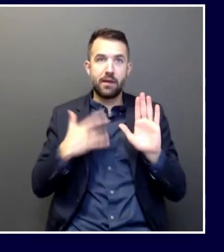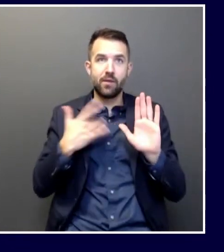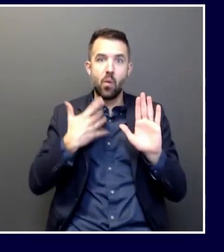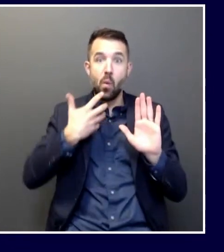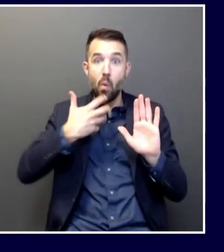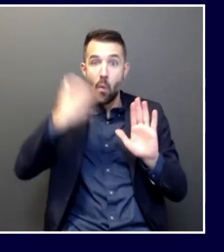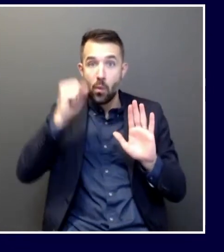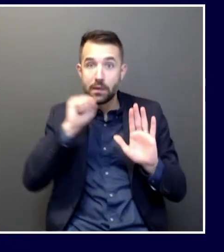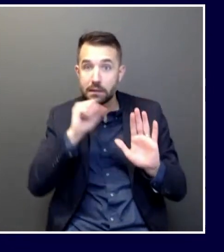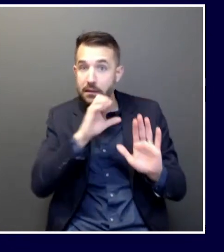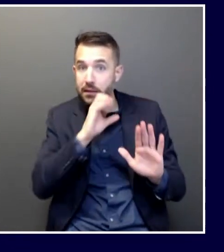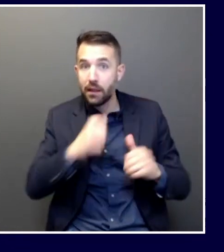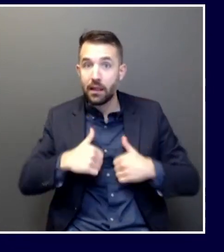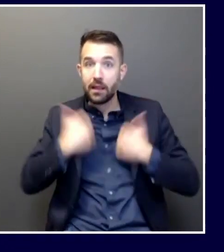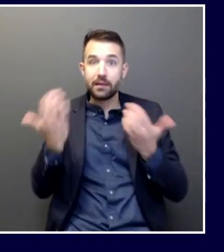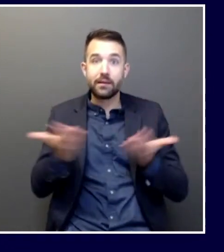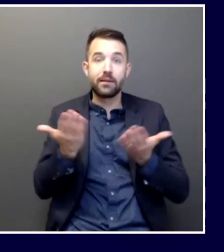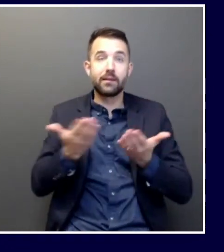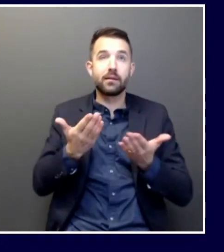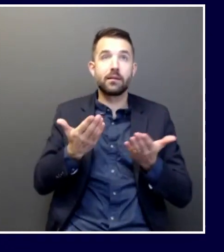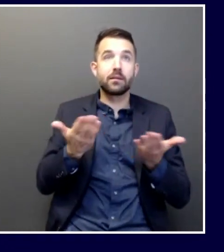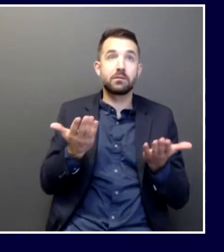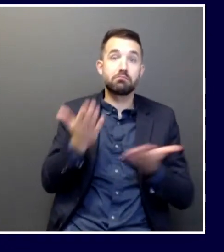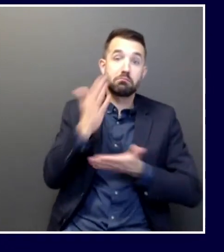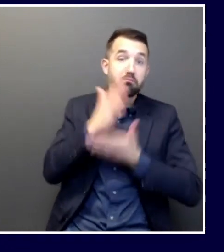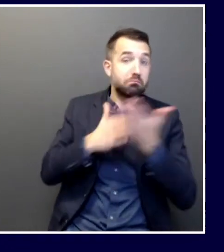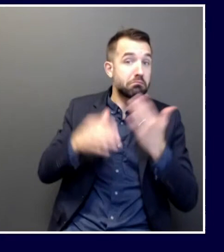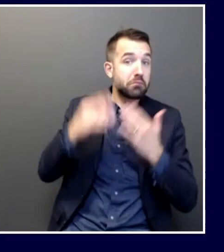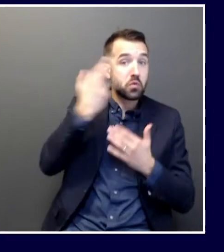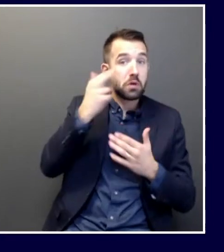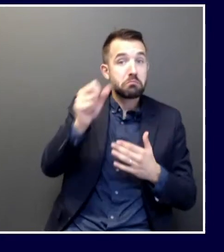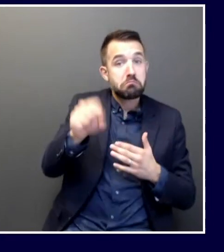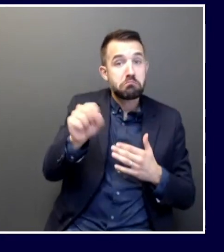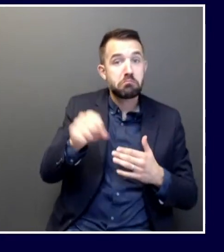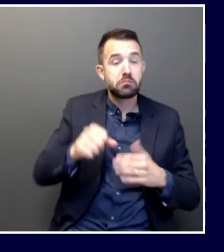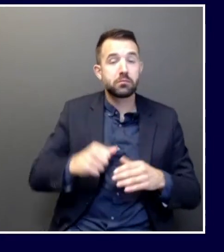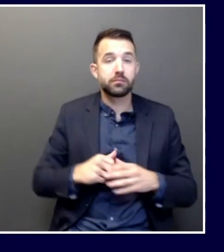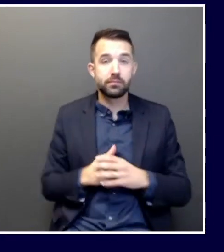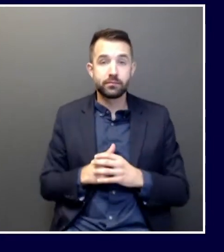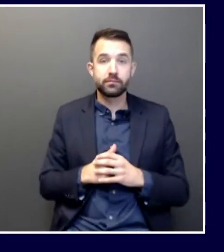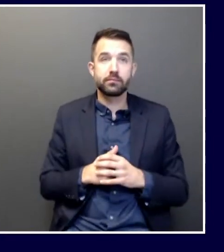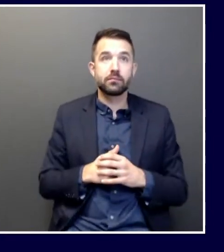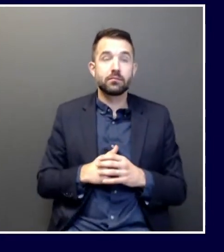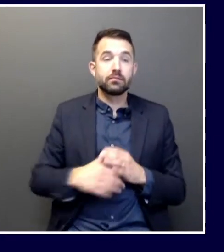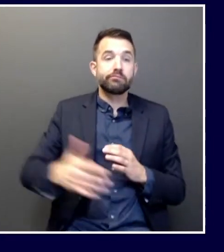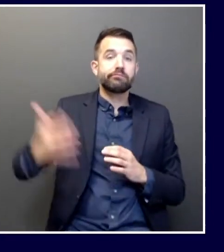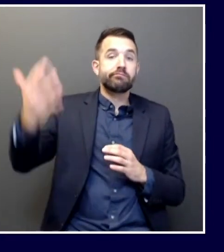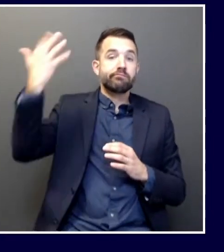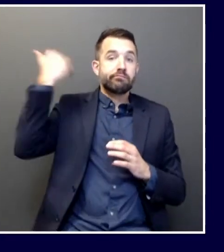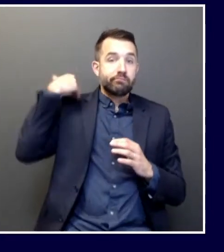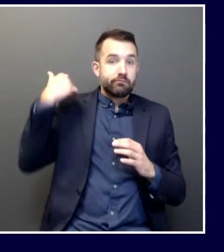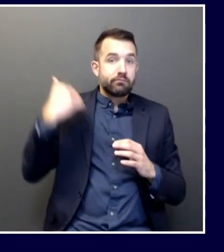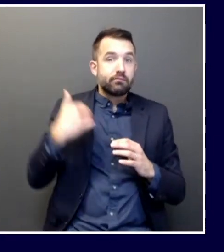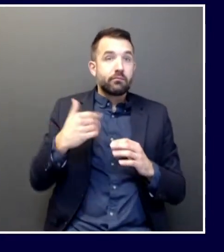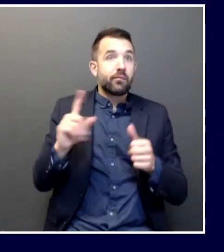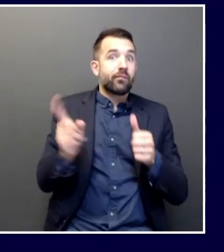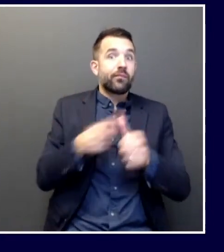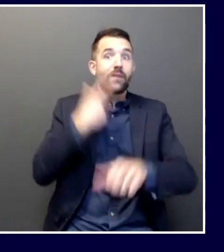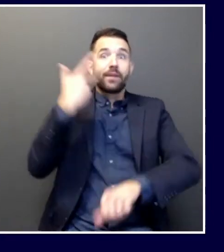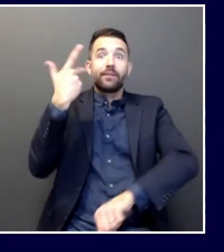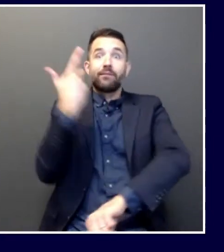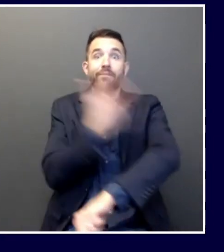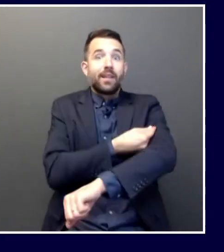is early on with vaccines and vaccination, there was a hope that the vaccines